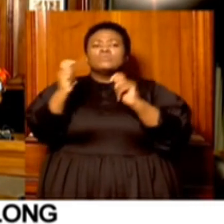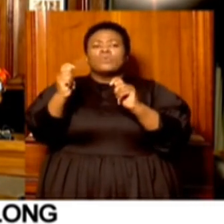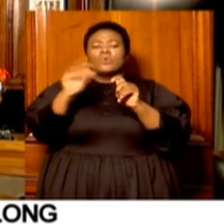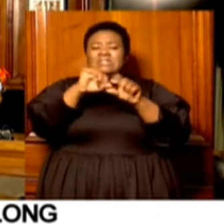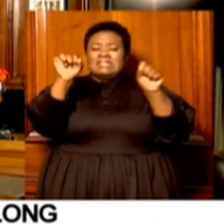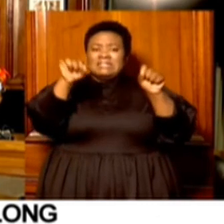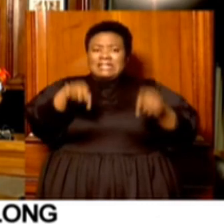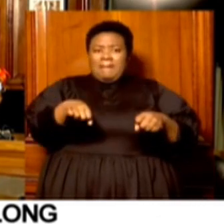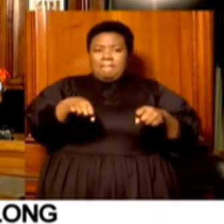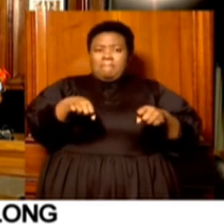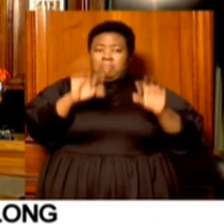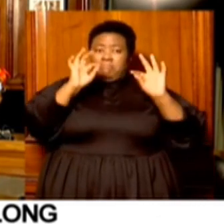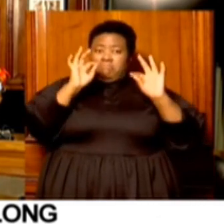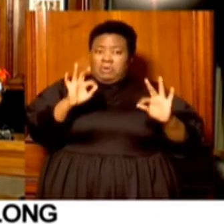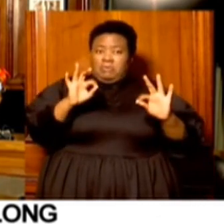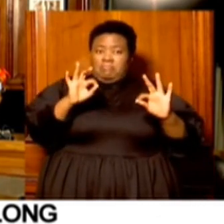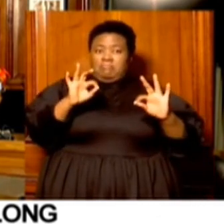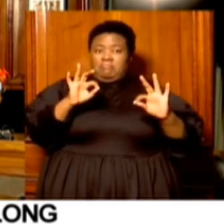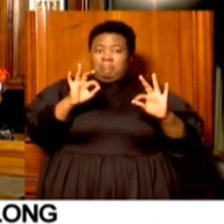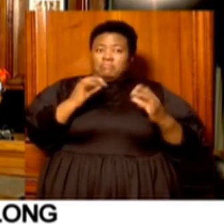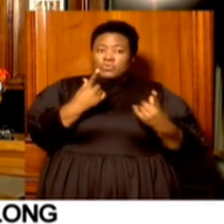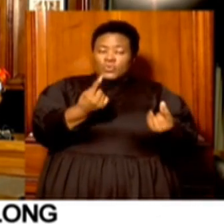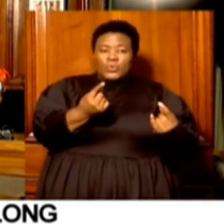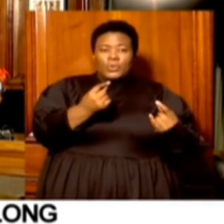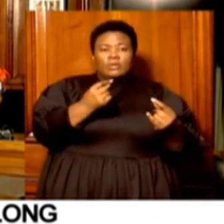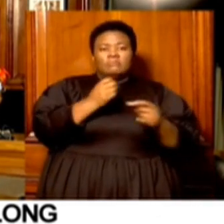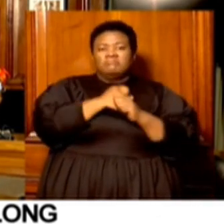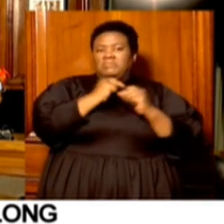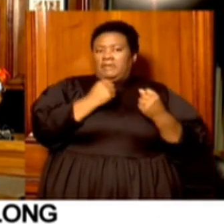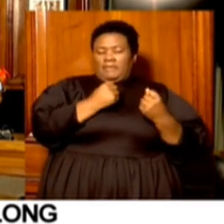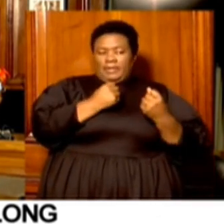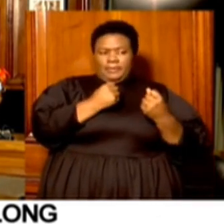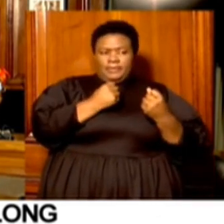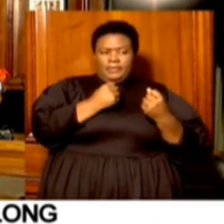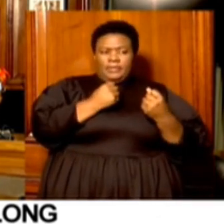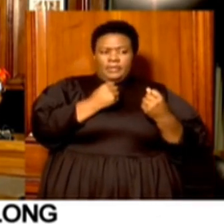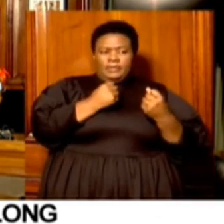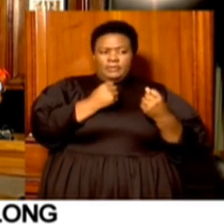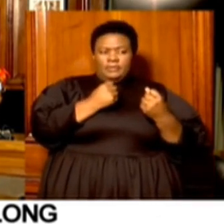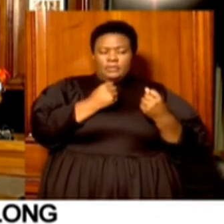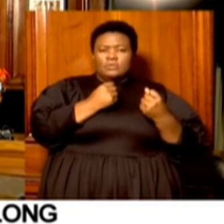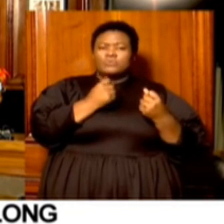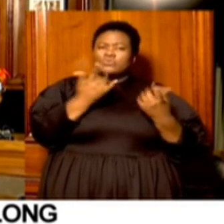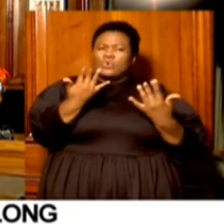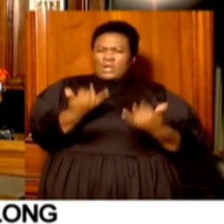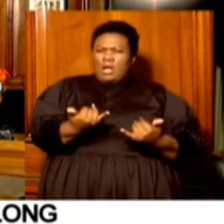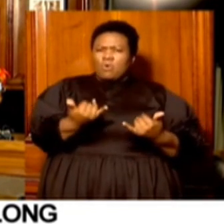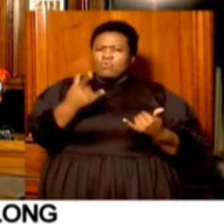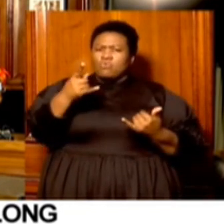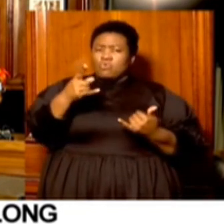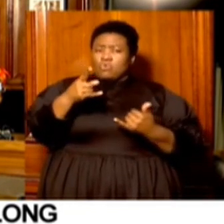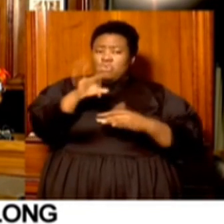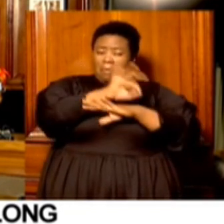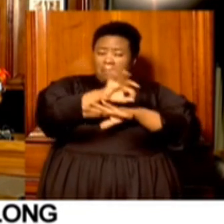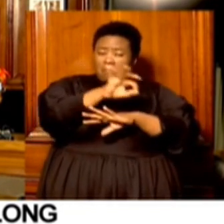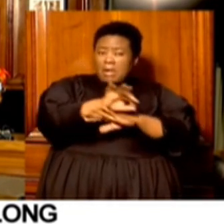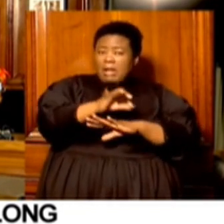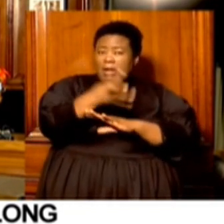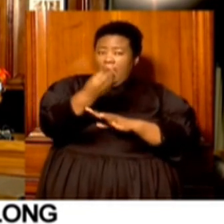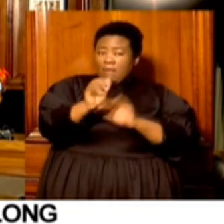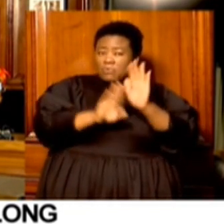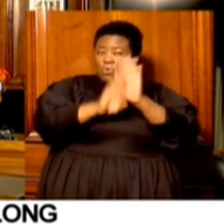you at the stage of discussing how you can improve this so you're not caught off guard again?